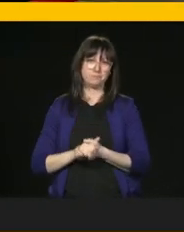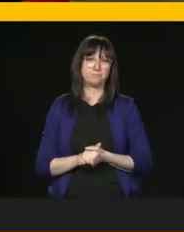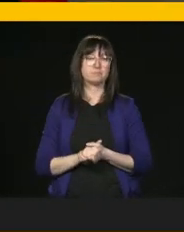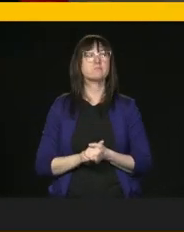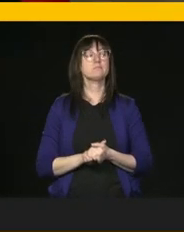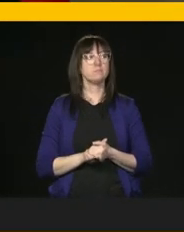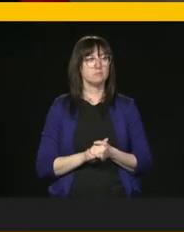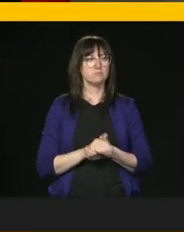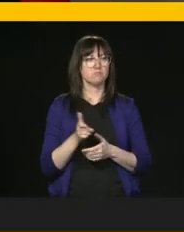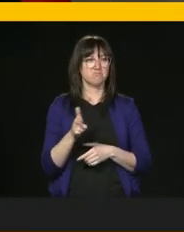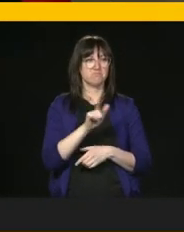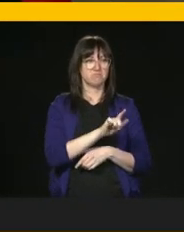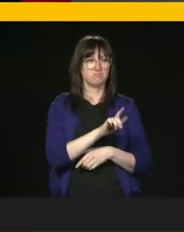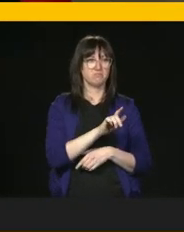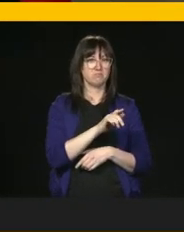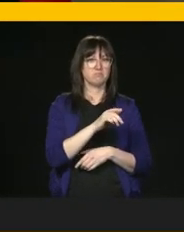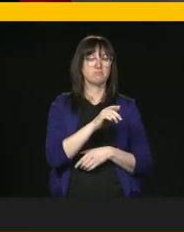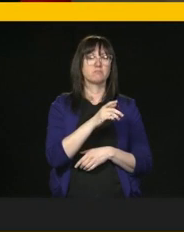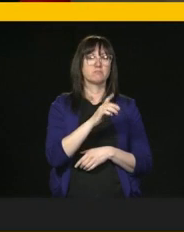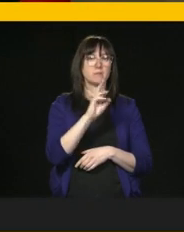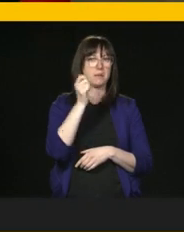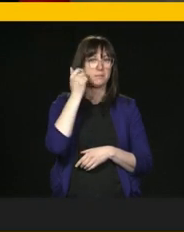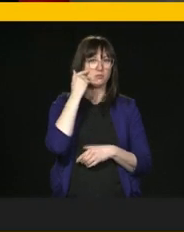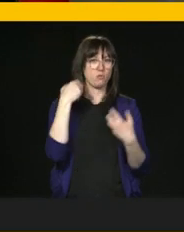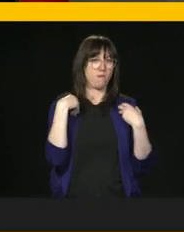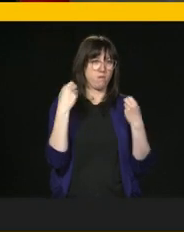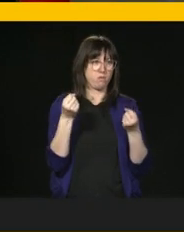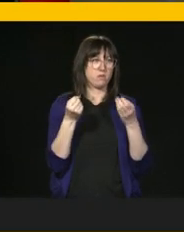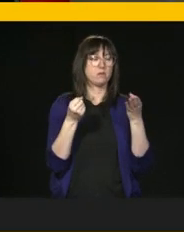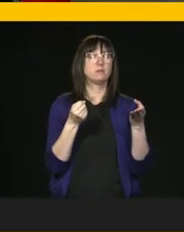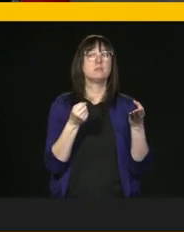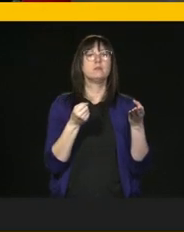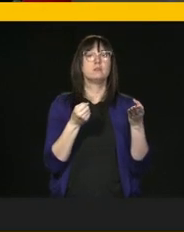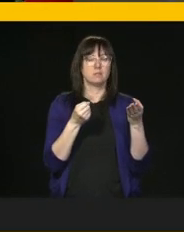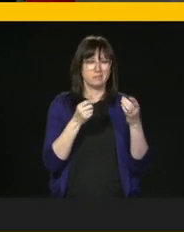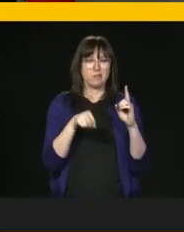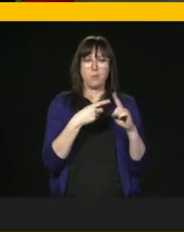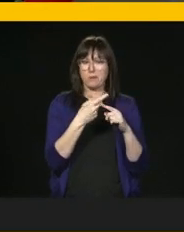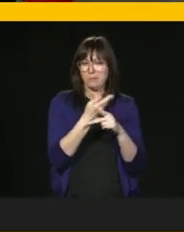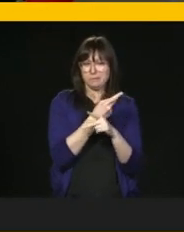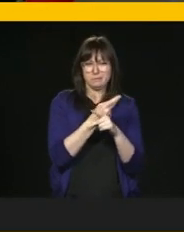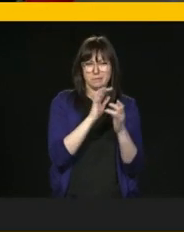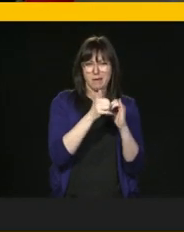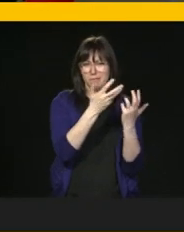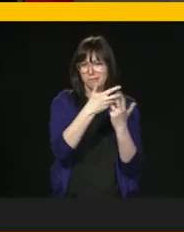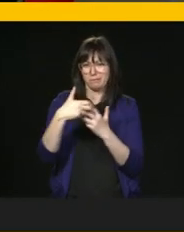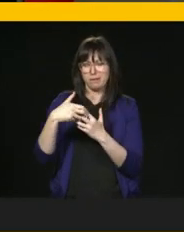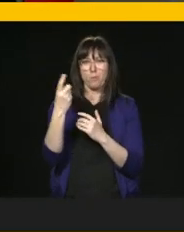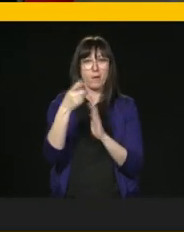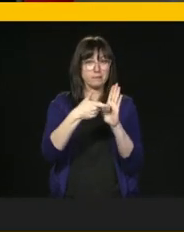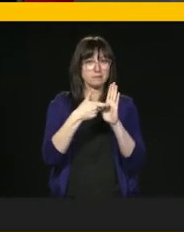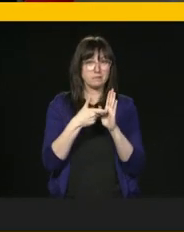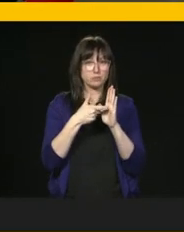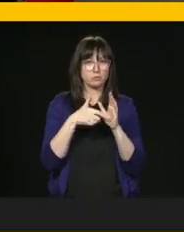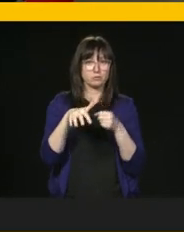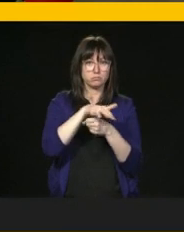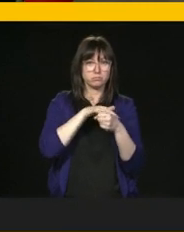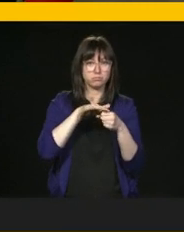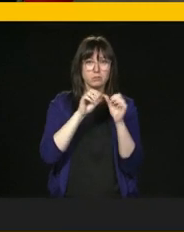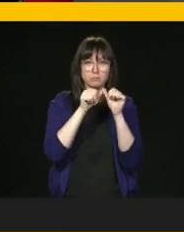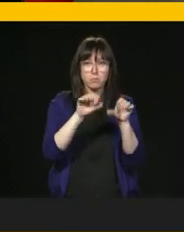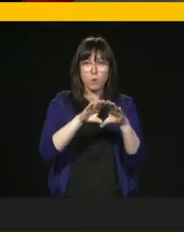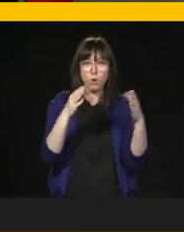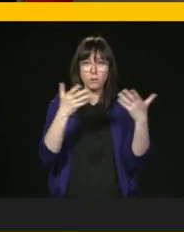as we work through those essential spaces, one of the essential spaces that stays open is actually homeless shelters, as you know.